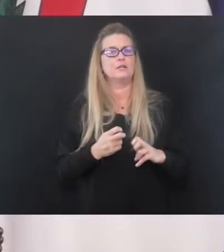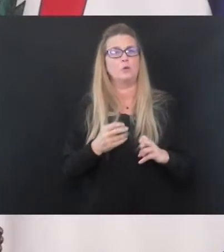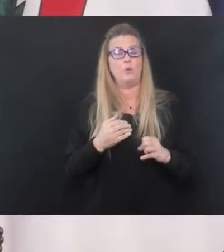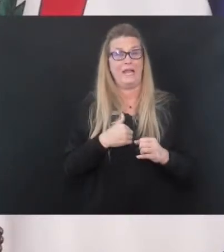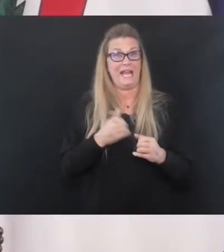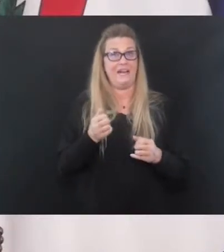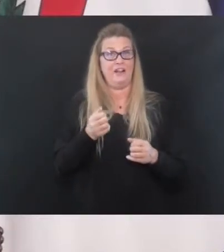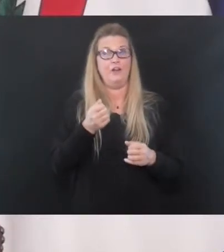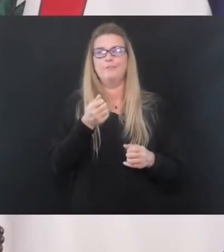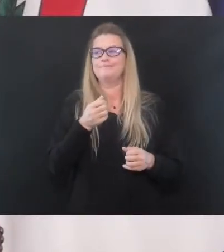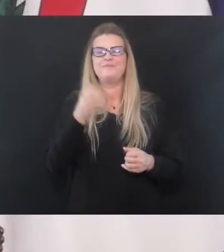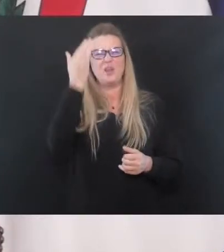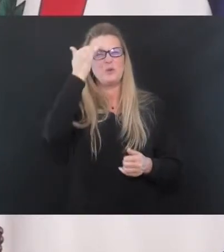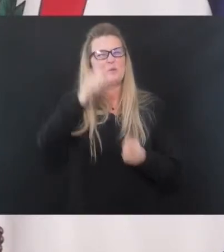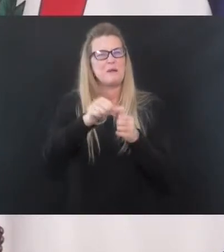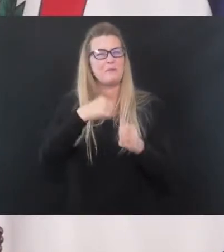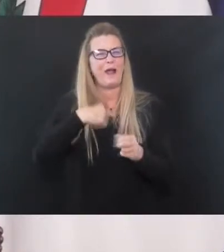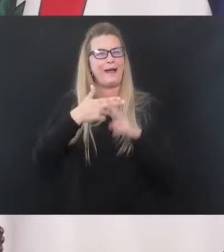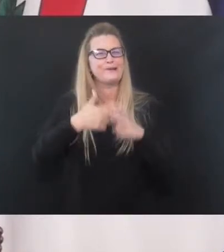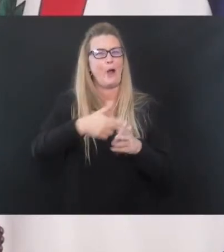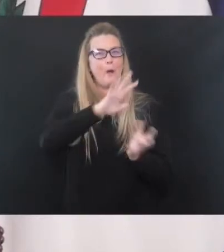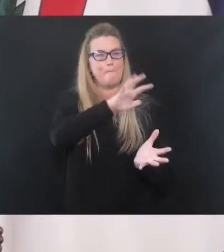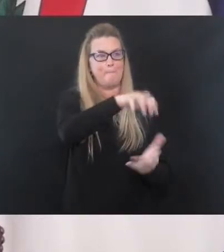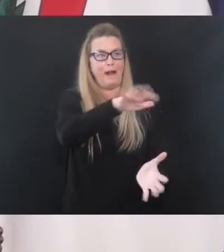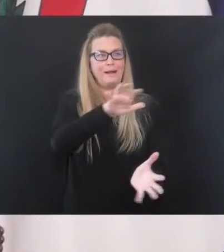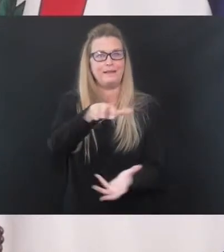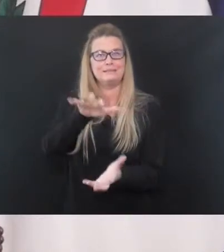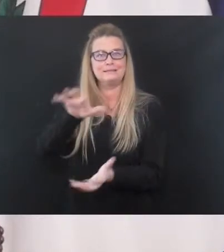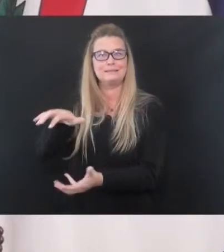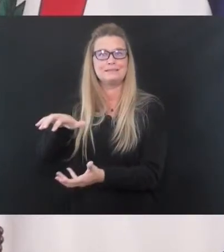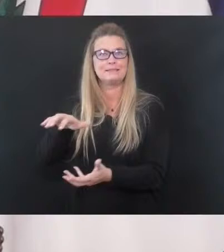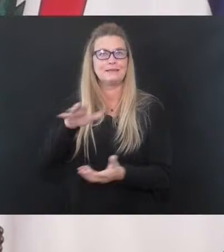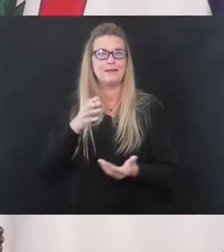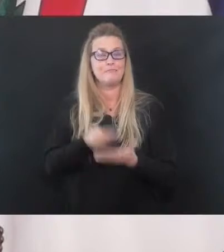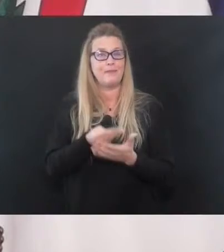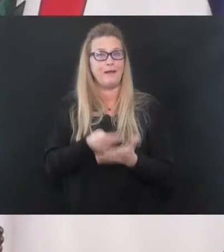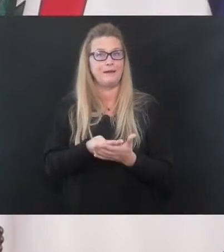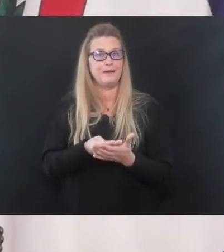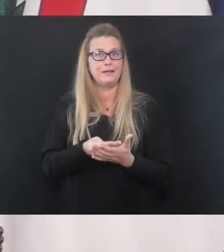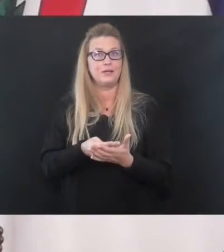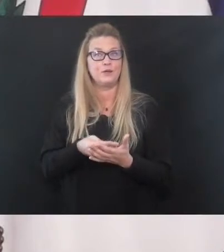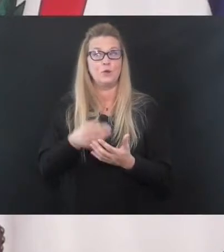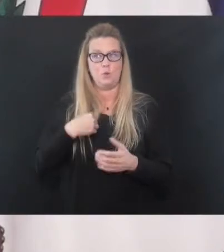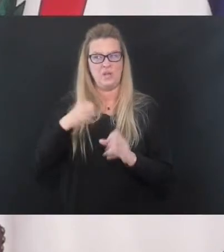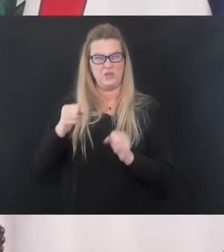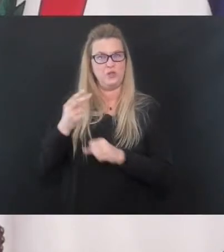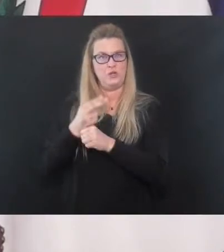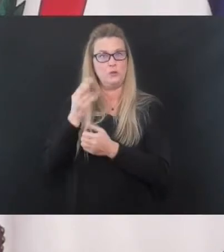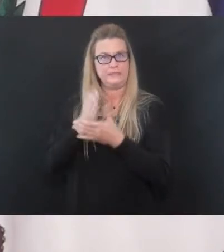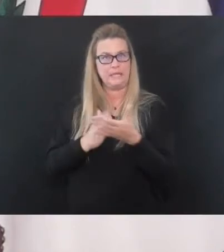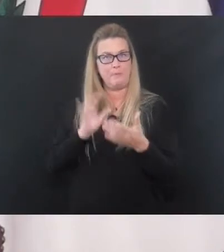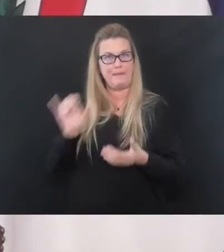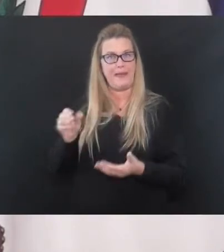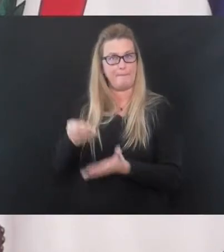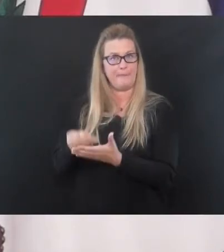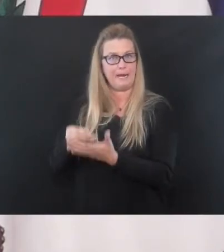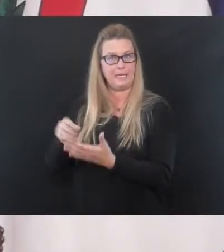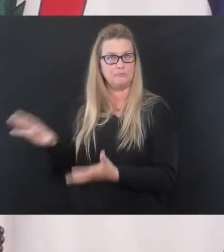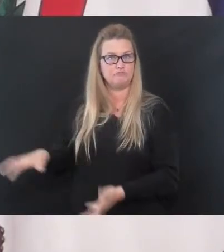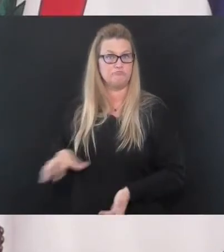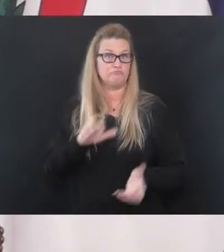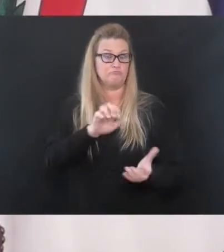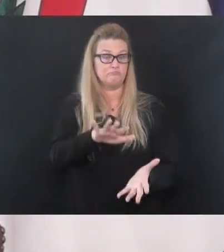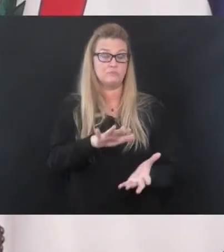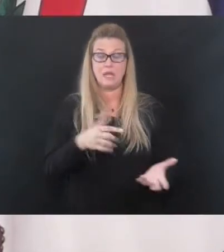or buckets that we had, you know, where we had some older CARES money and everything that we could use. And